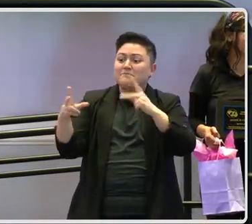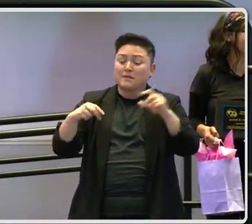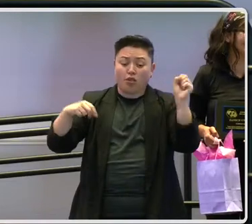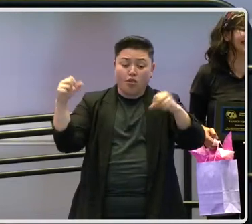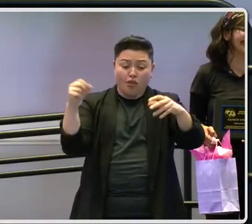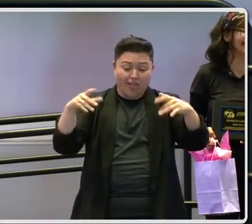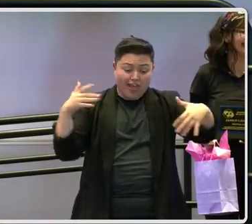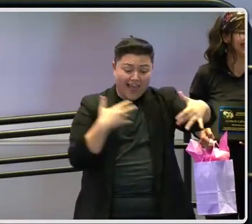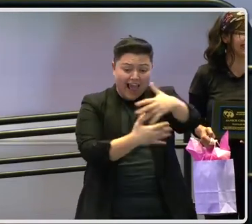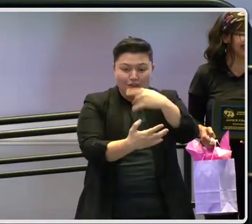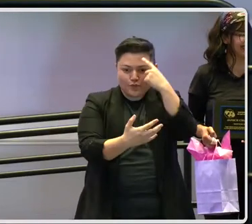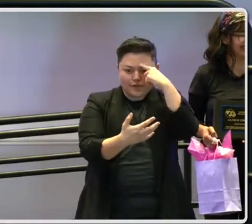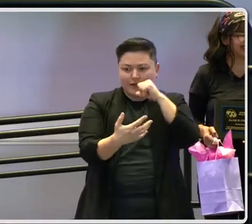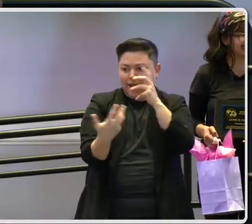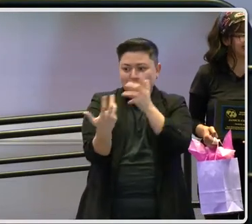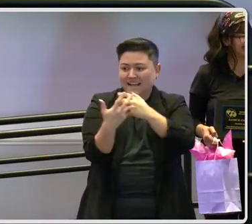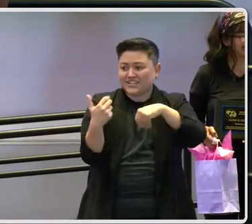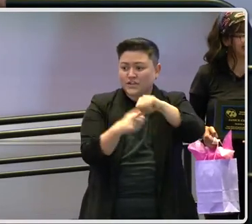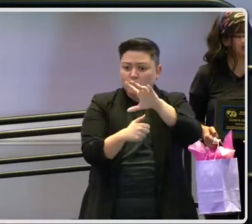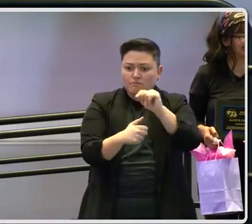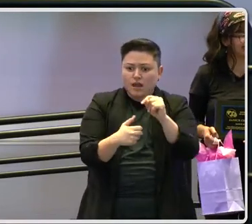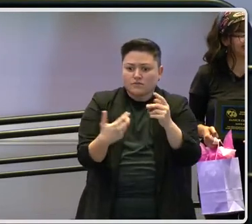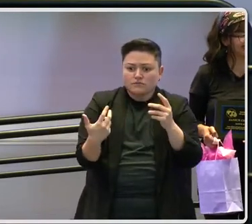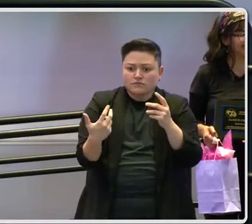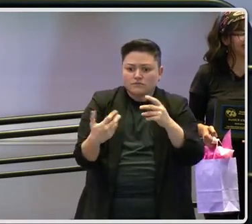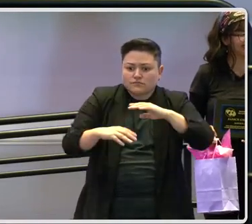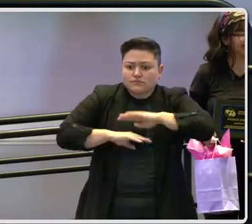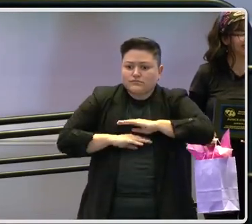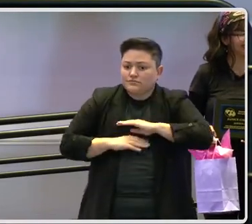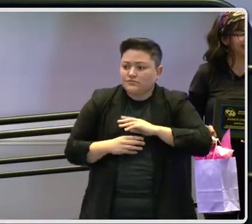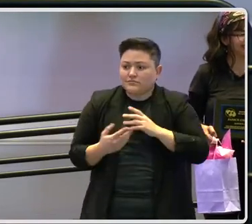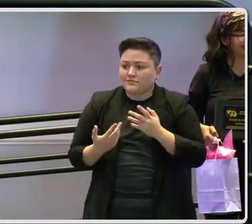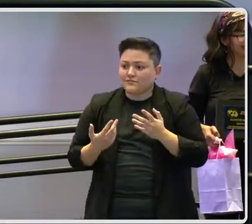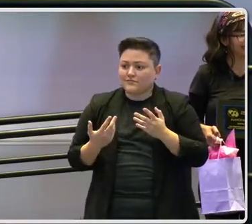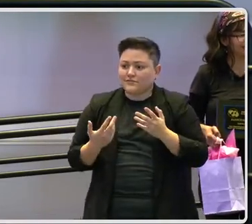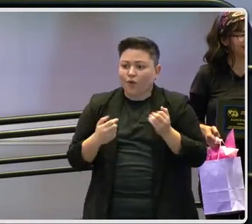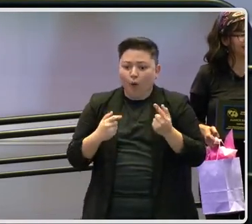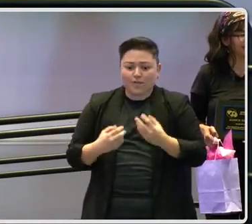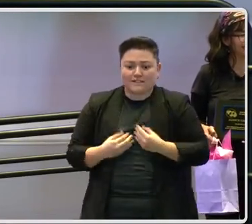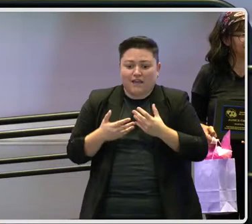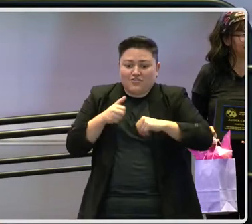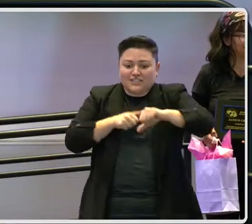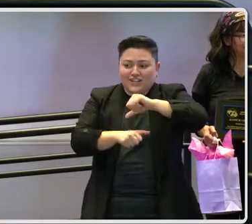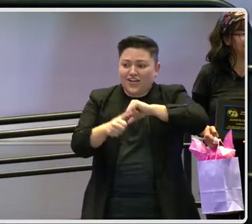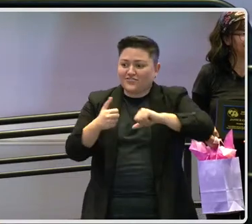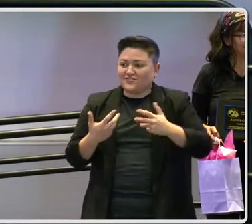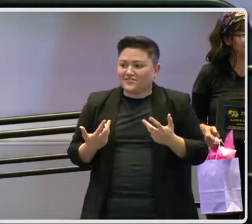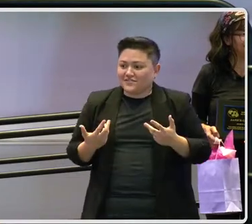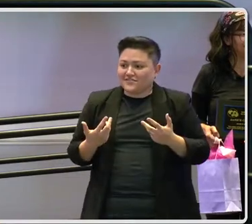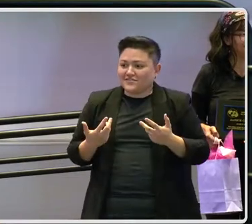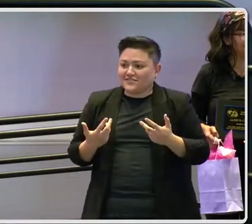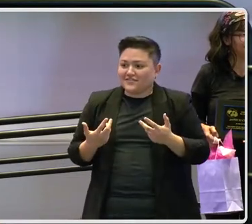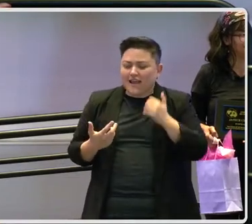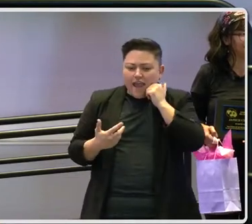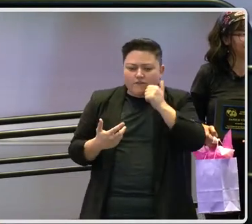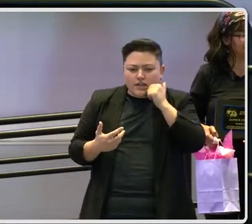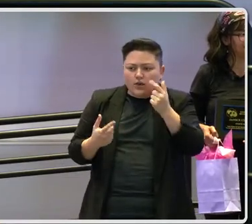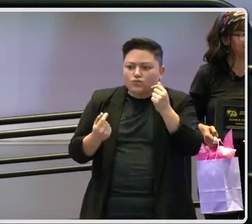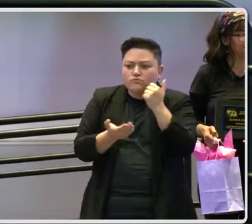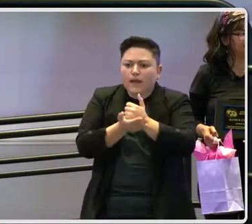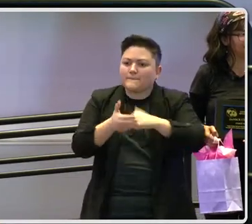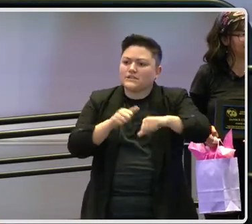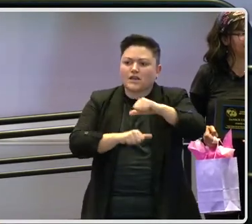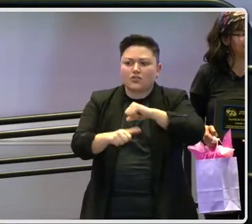in. But we're all there, and we're all inspired each and every day to help one